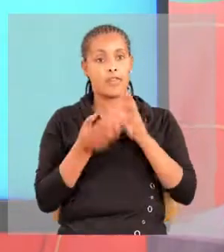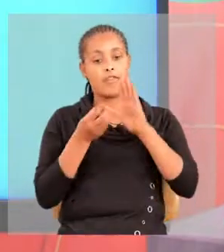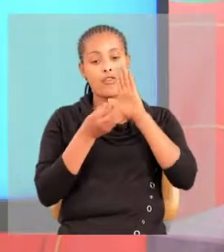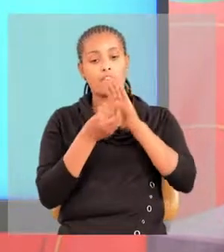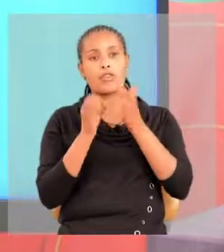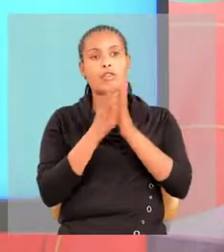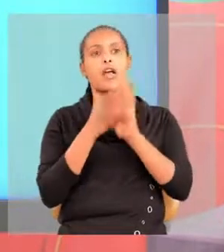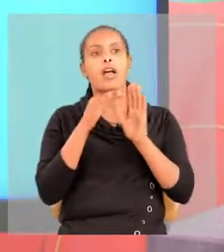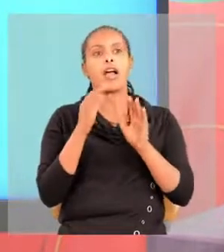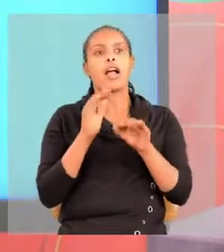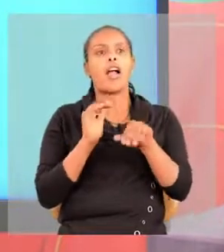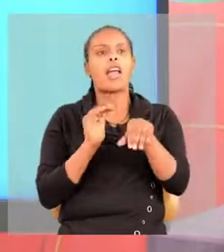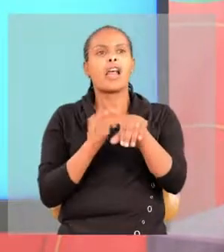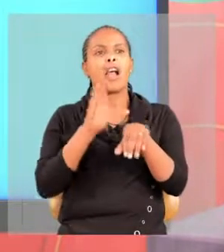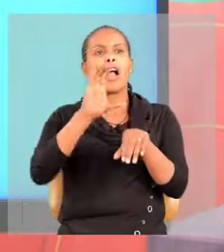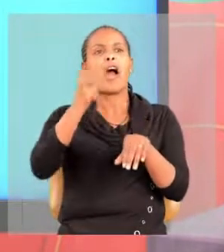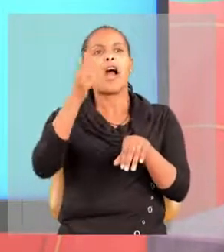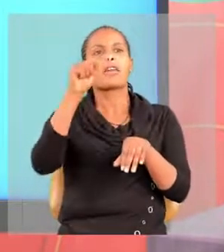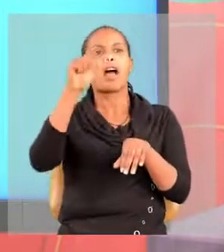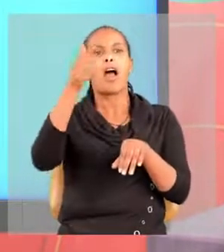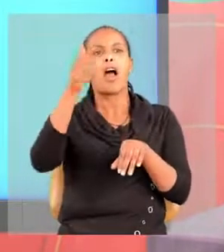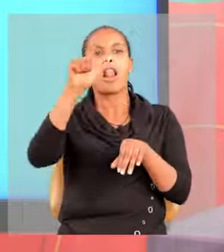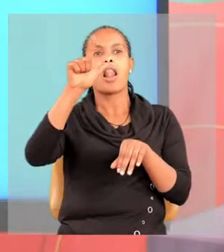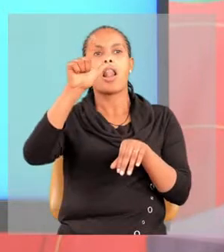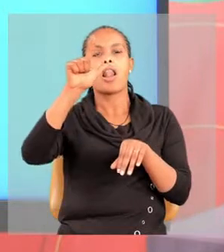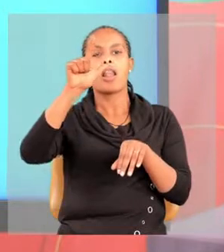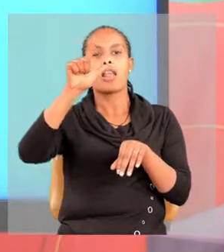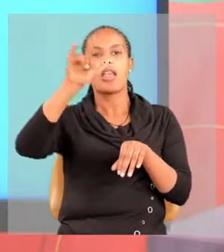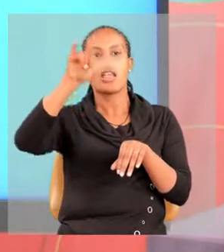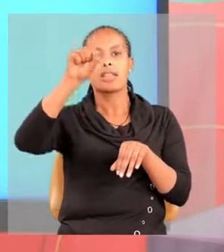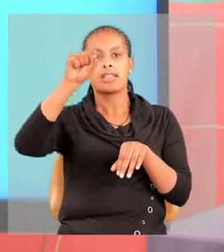Effects of a catalyst on equilibrium position.